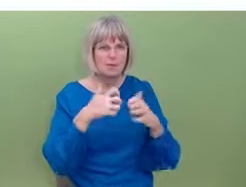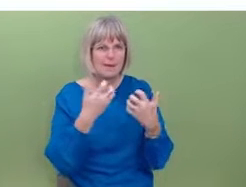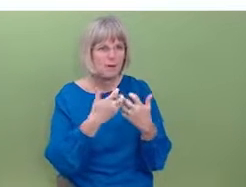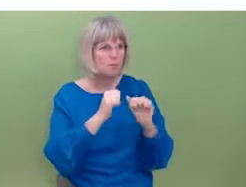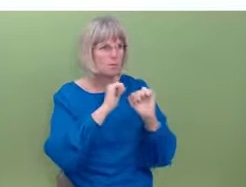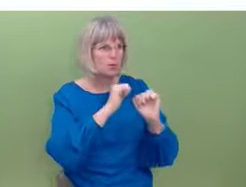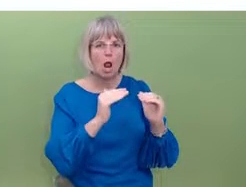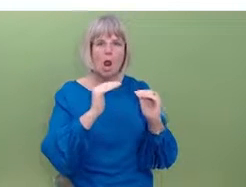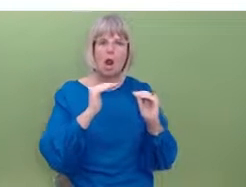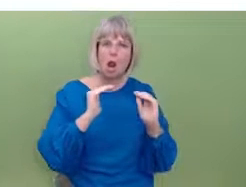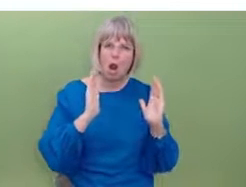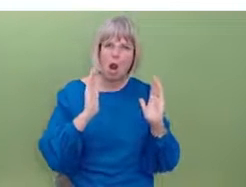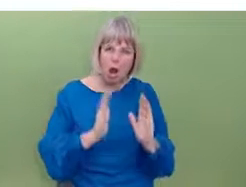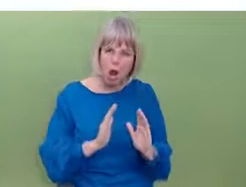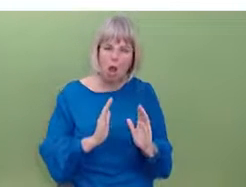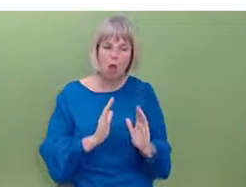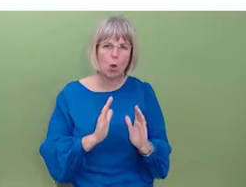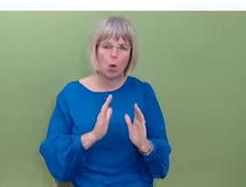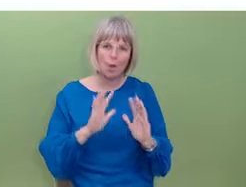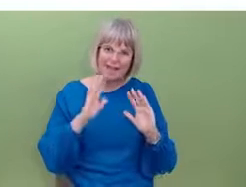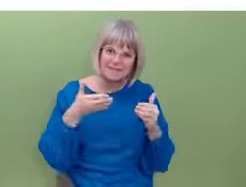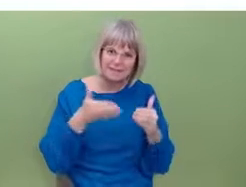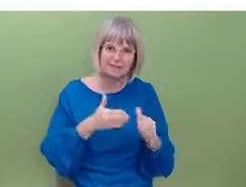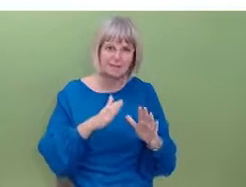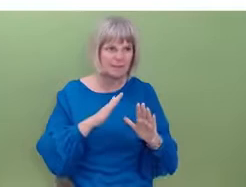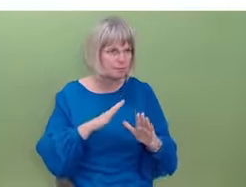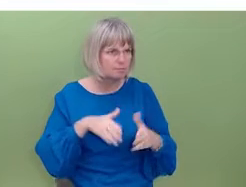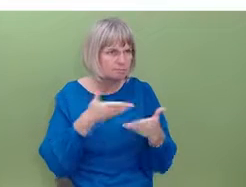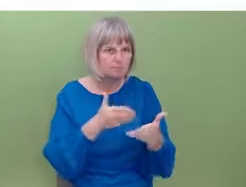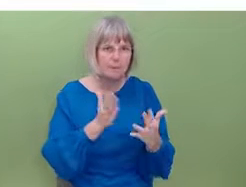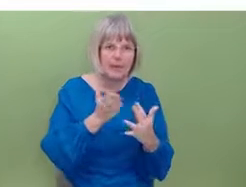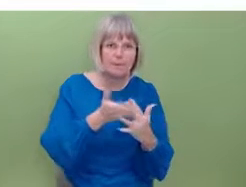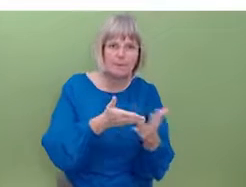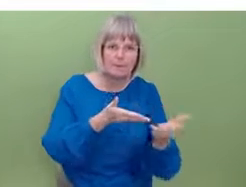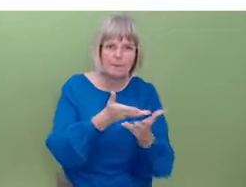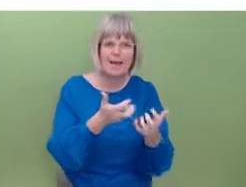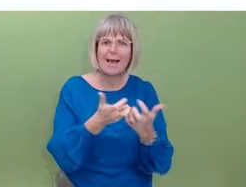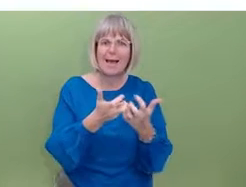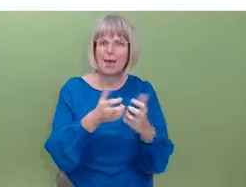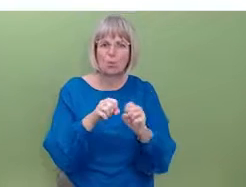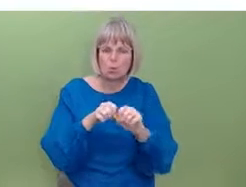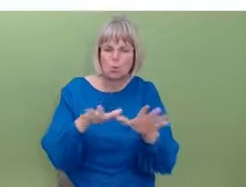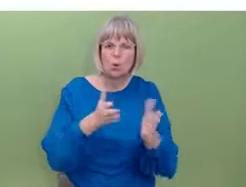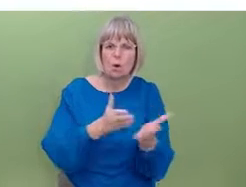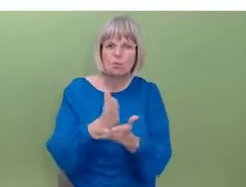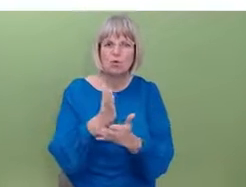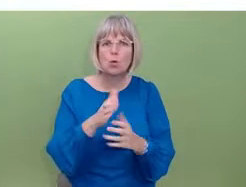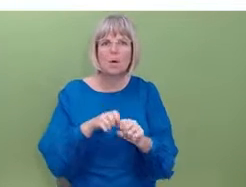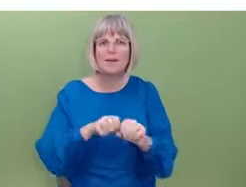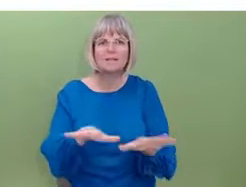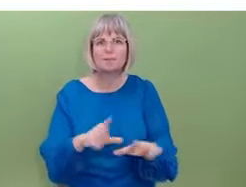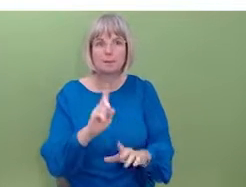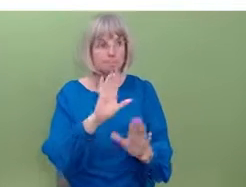intensity interventions have been implemented and adapted throughout the pandemic when working with children and young people. So over to you, Marku.